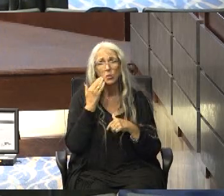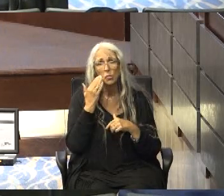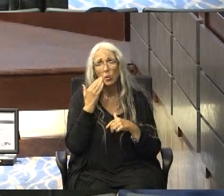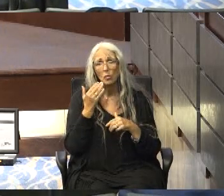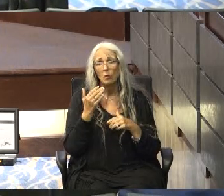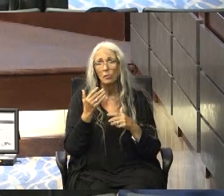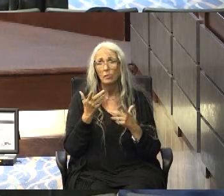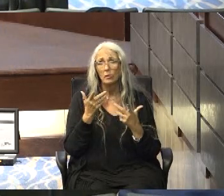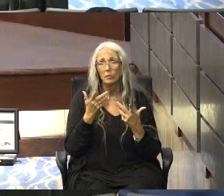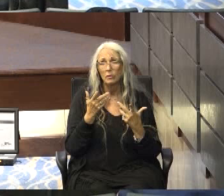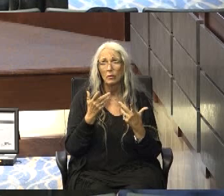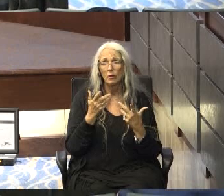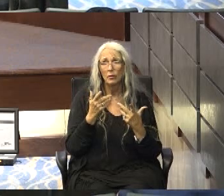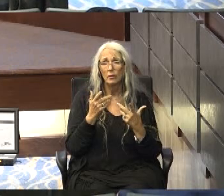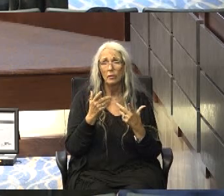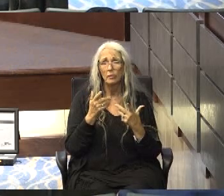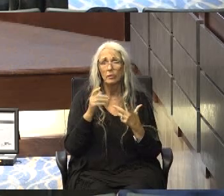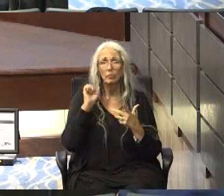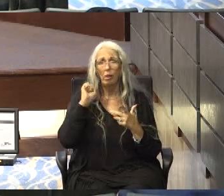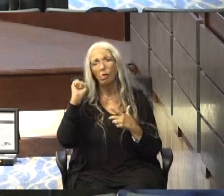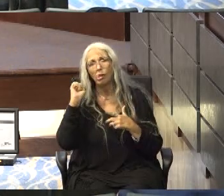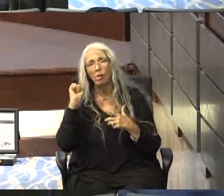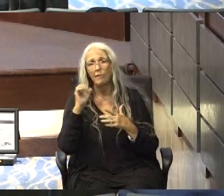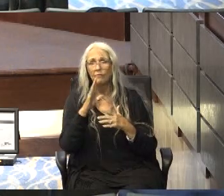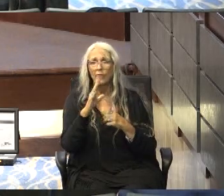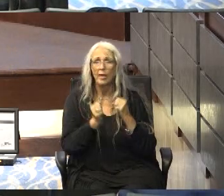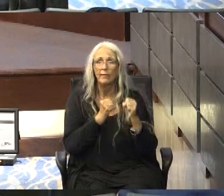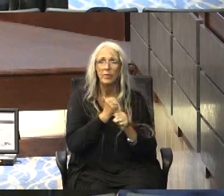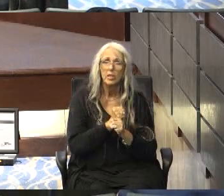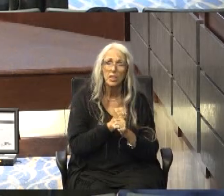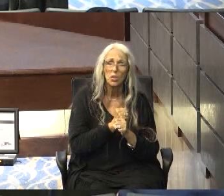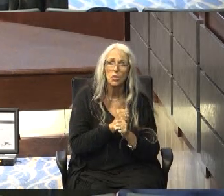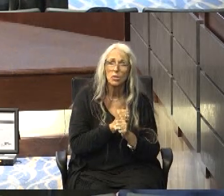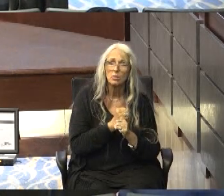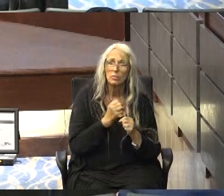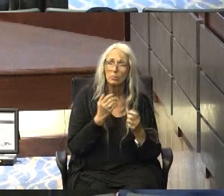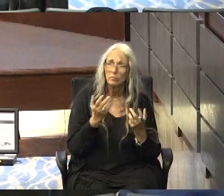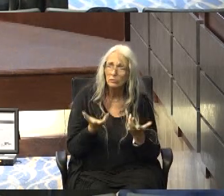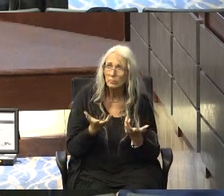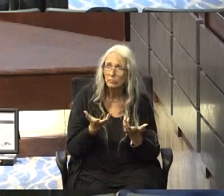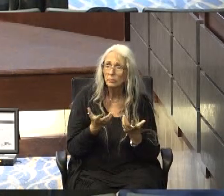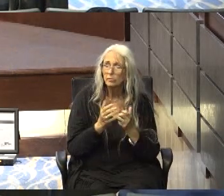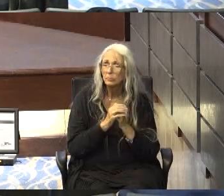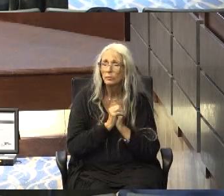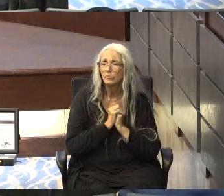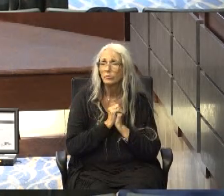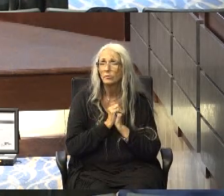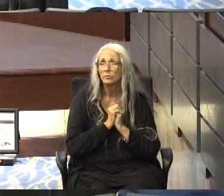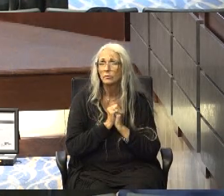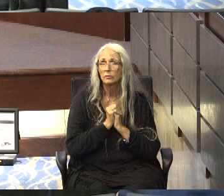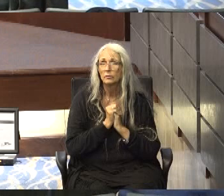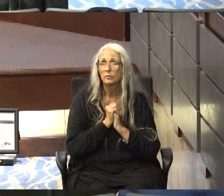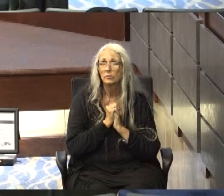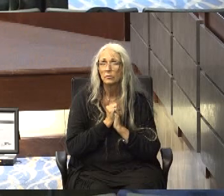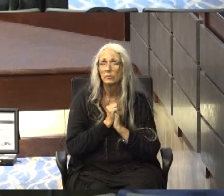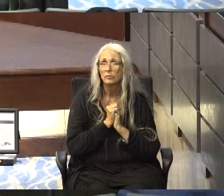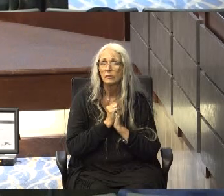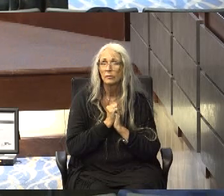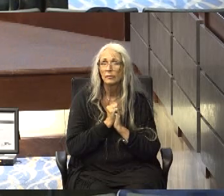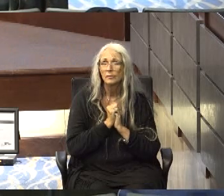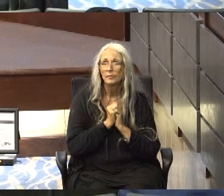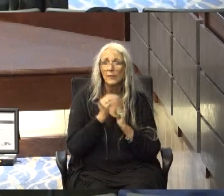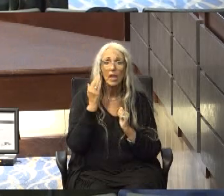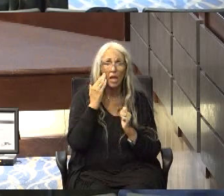that I was going to hang a mantle on your neck in 5 years, right? So I know that there's